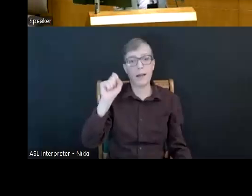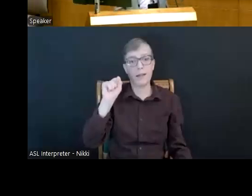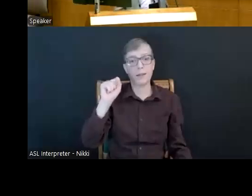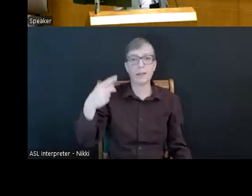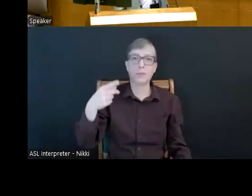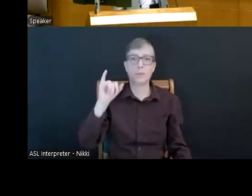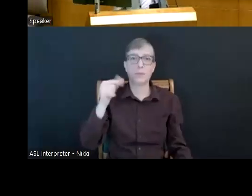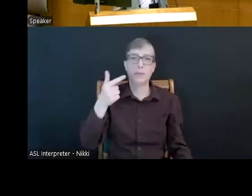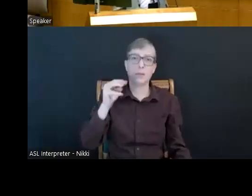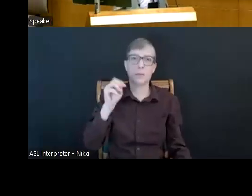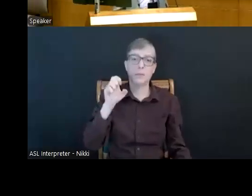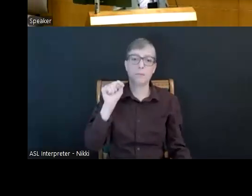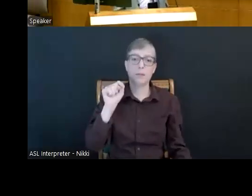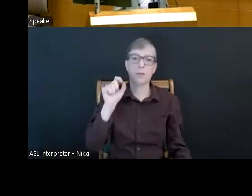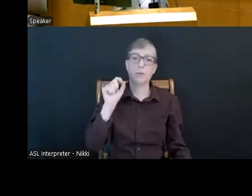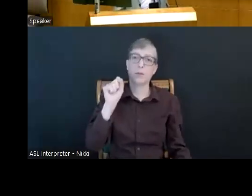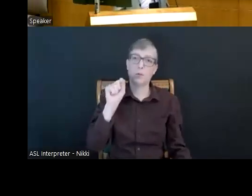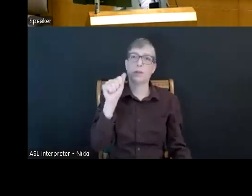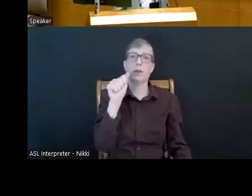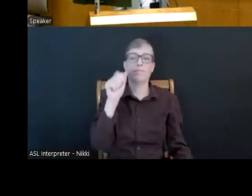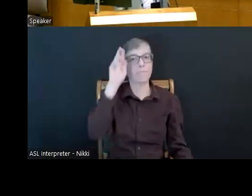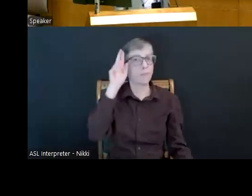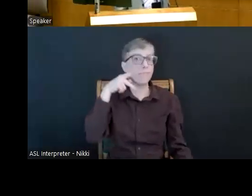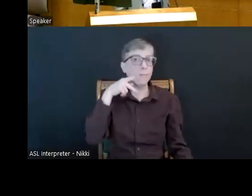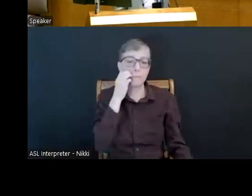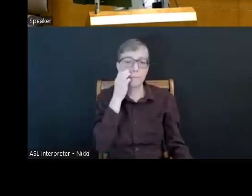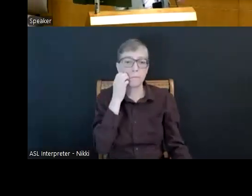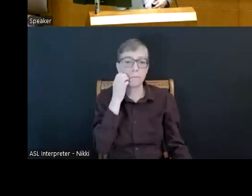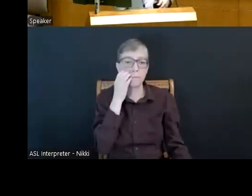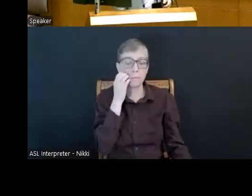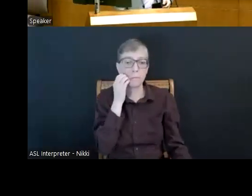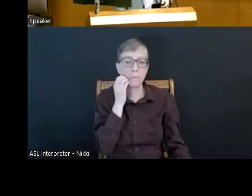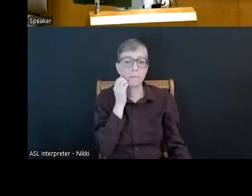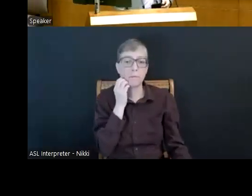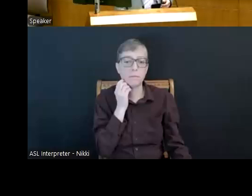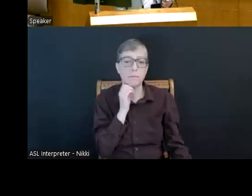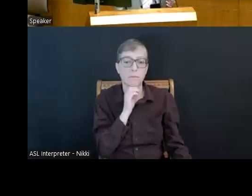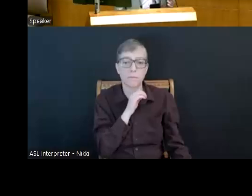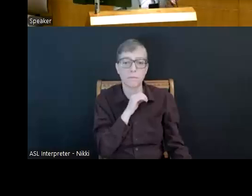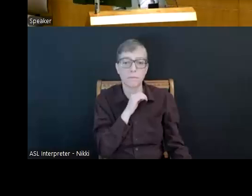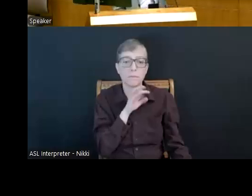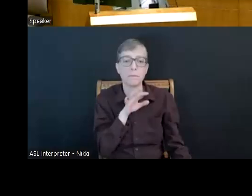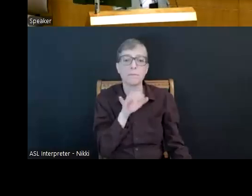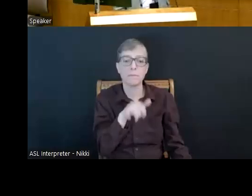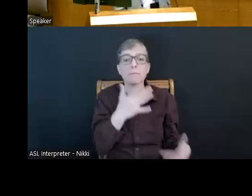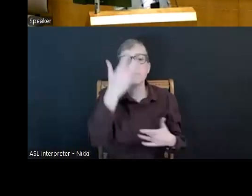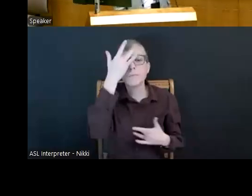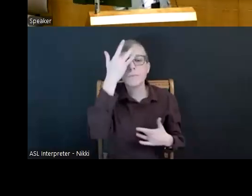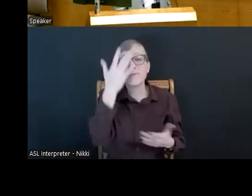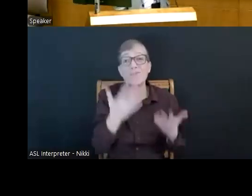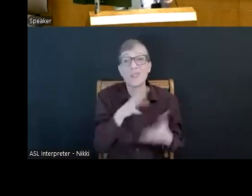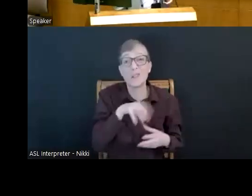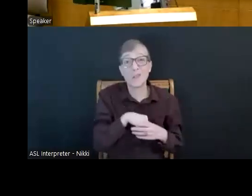essentially a disease that involves probably some of over 100 genes that have now